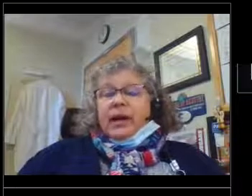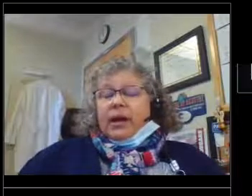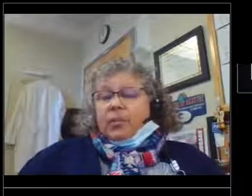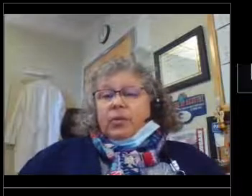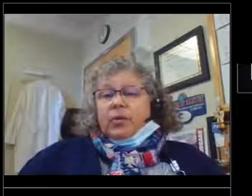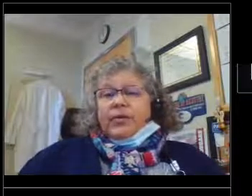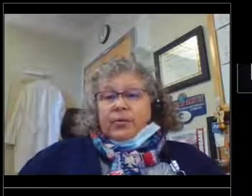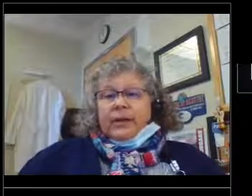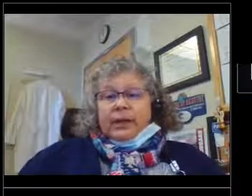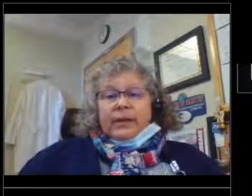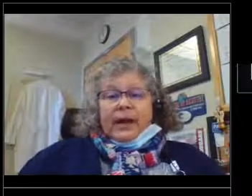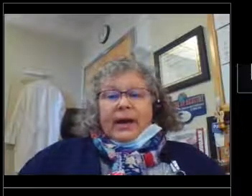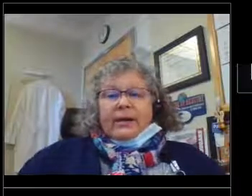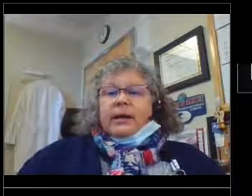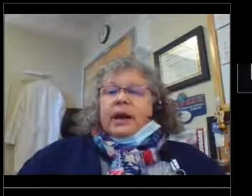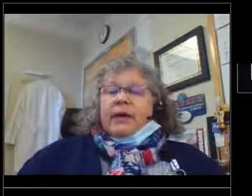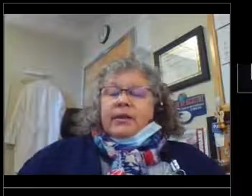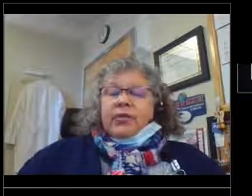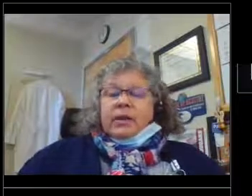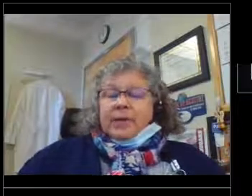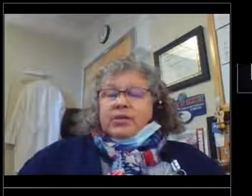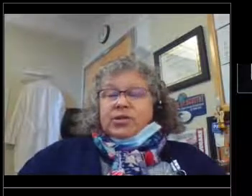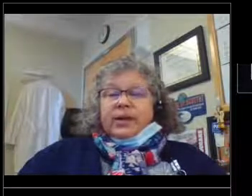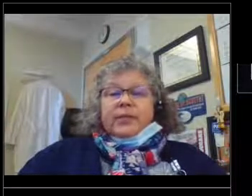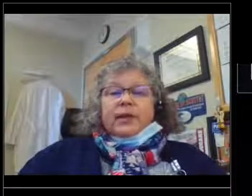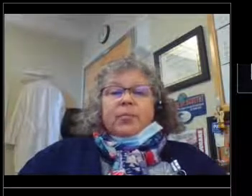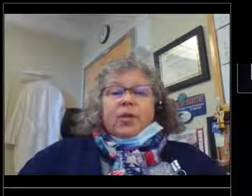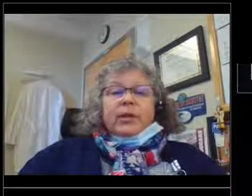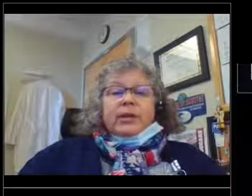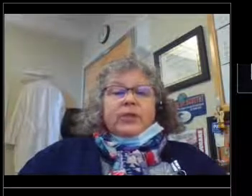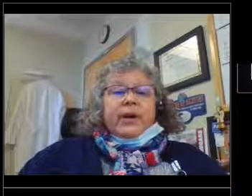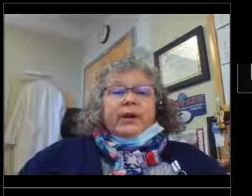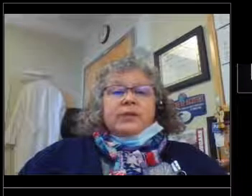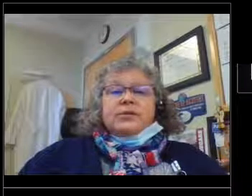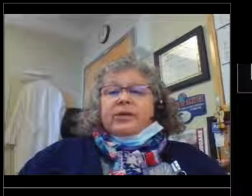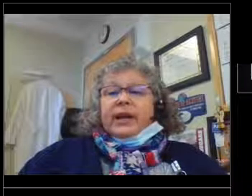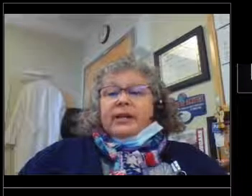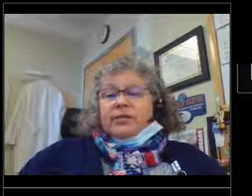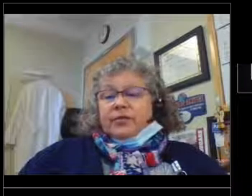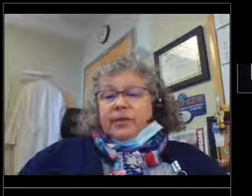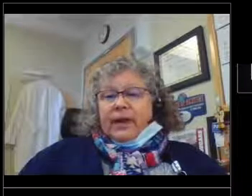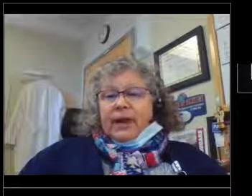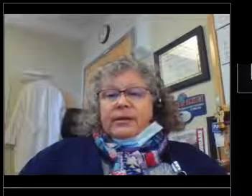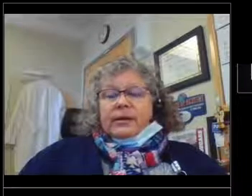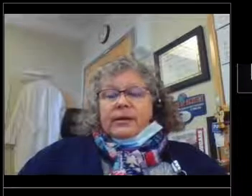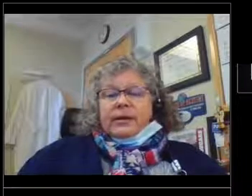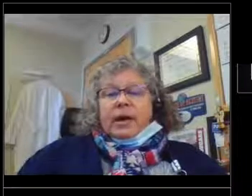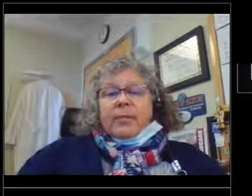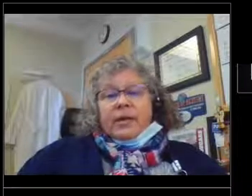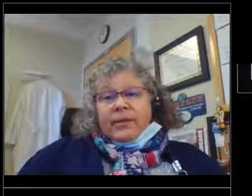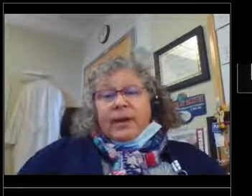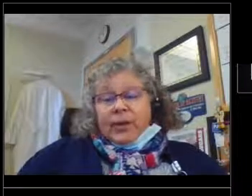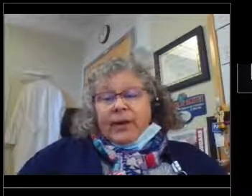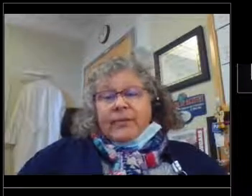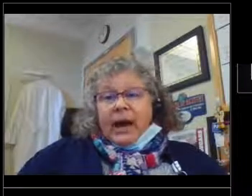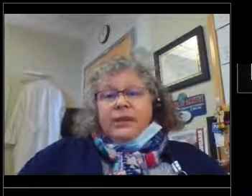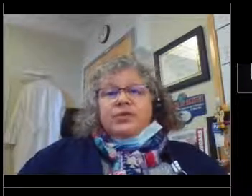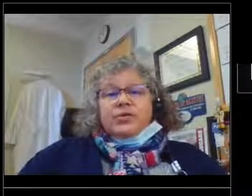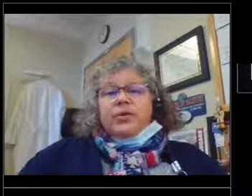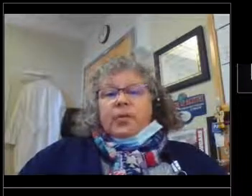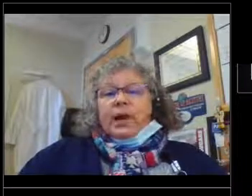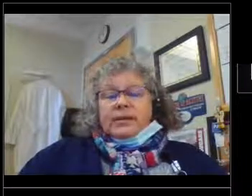step in to help you if you needed that. And then you need to make sure you get the appropriate training and certification for that, and that you